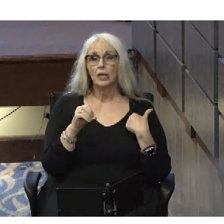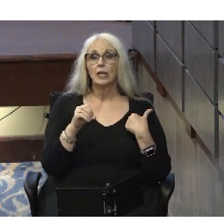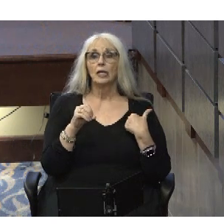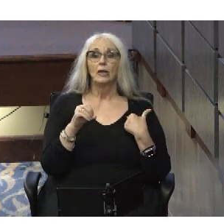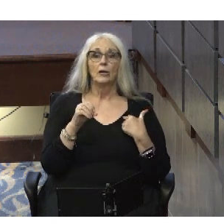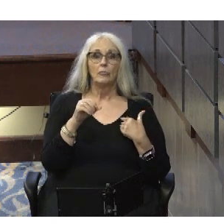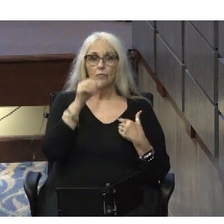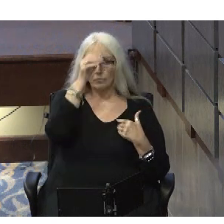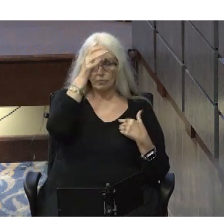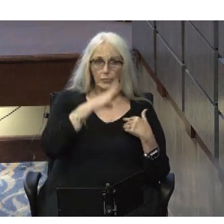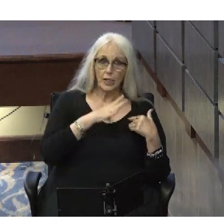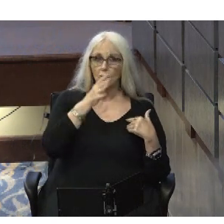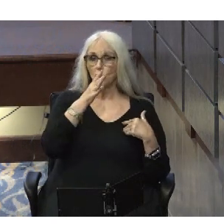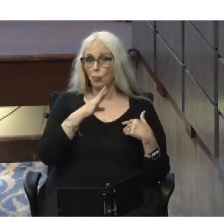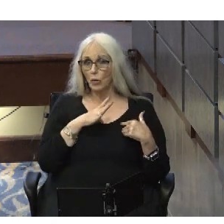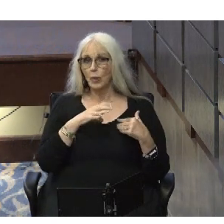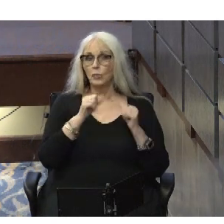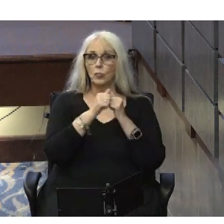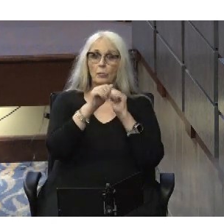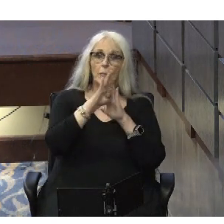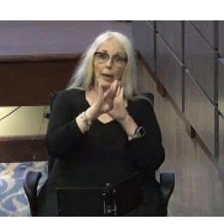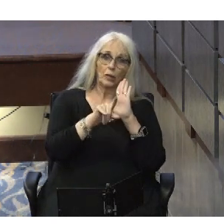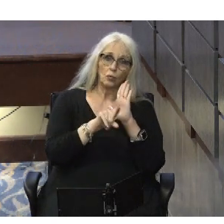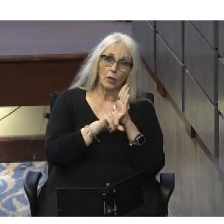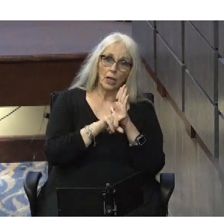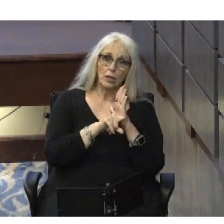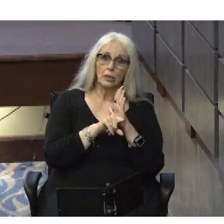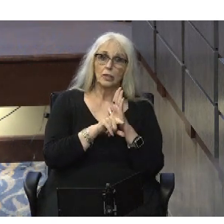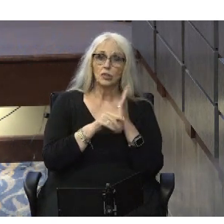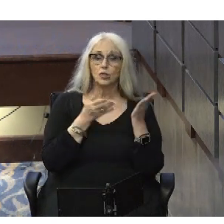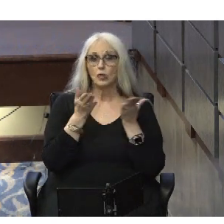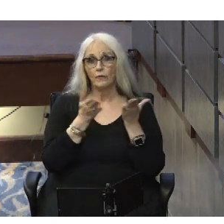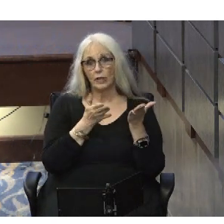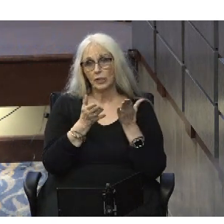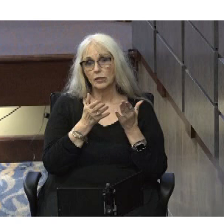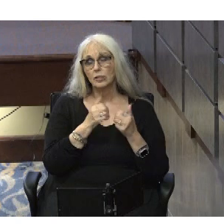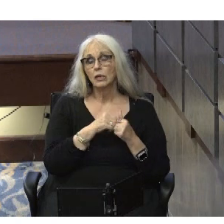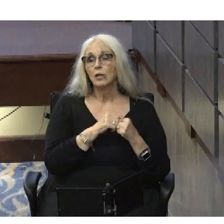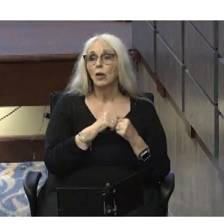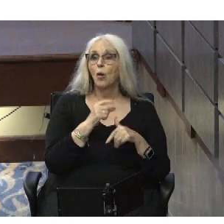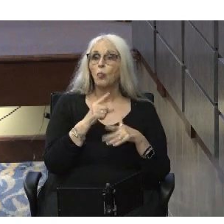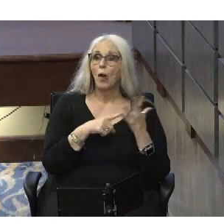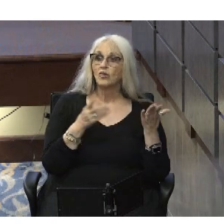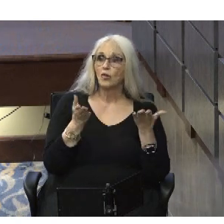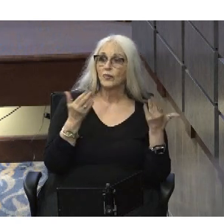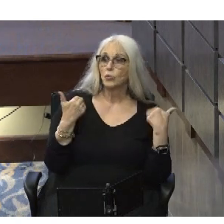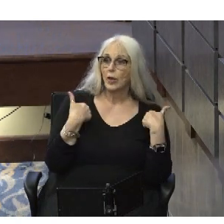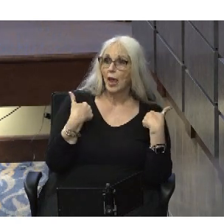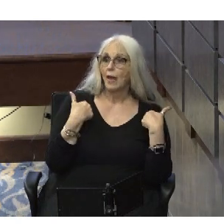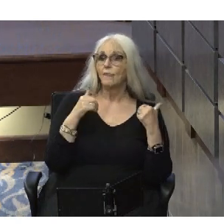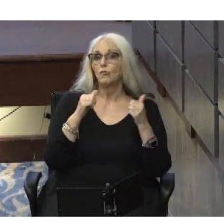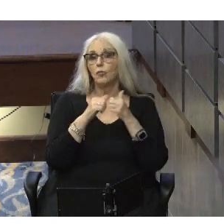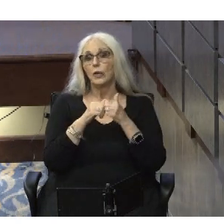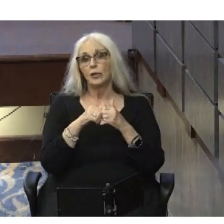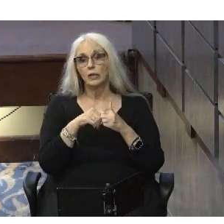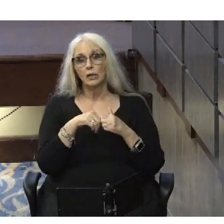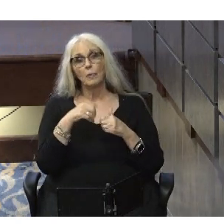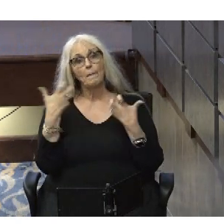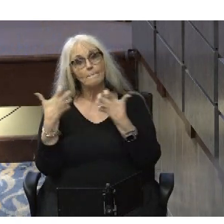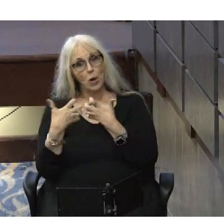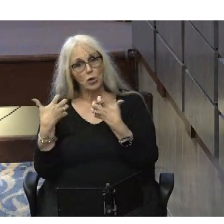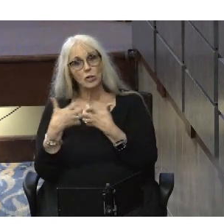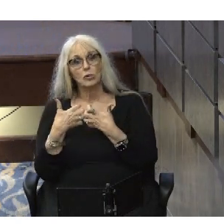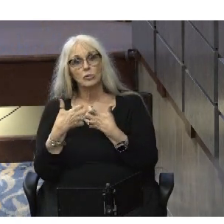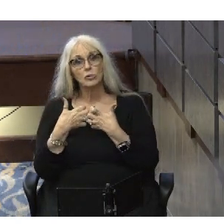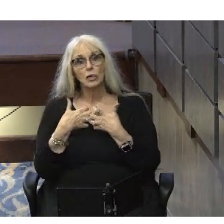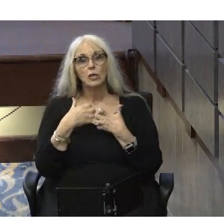and provide wraparound services with the existing Mission Waco services that we have, alongside of the already existing collaborative partners, to